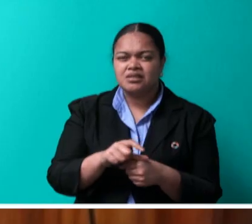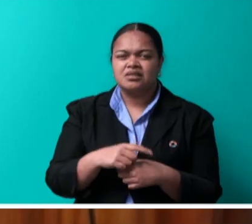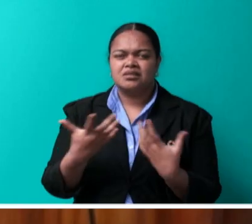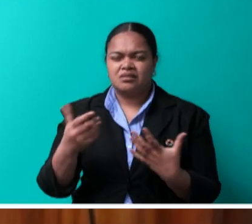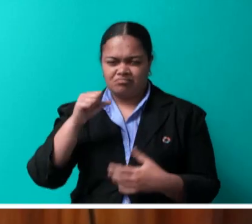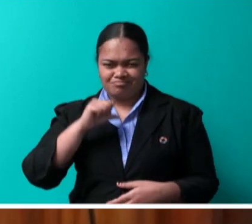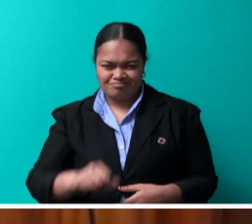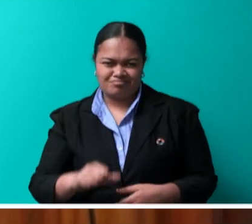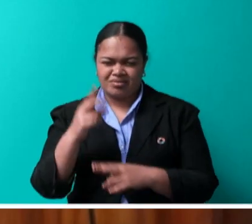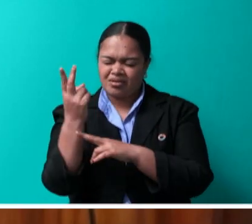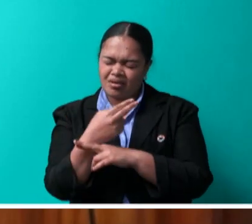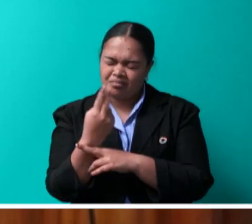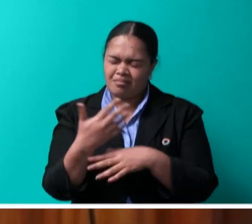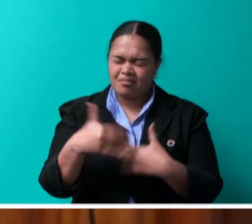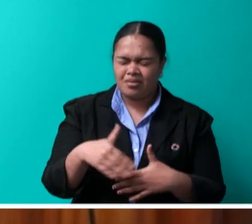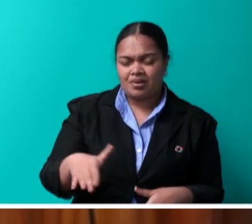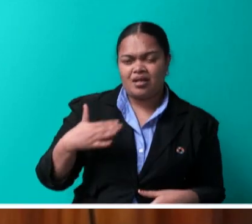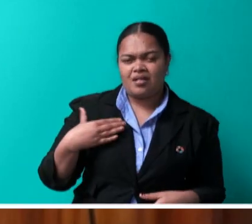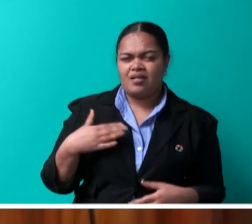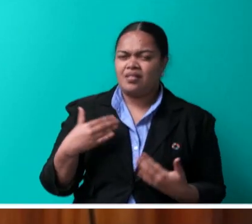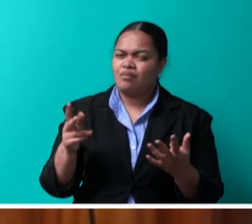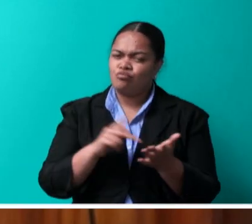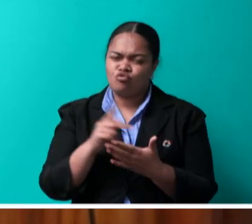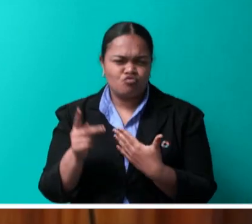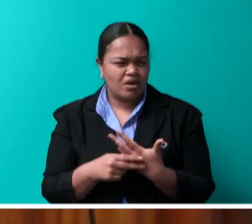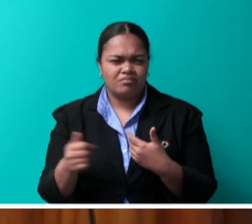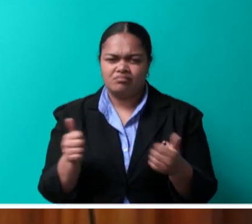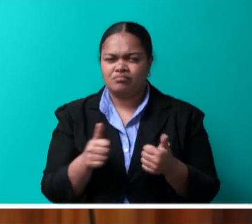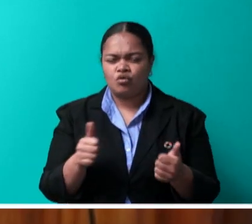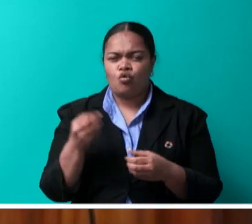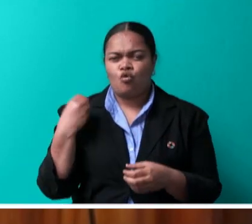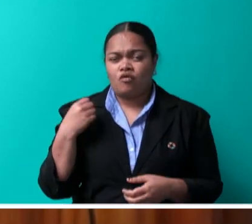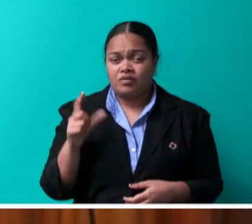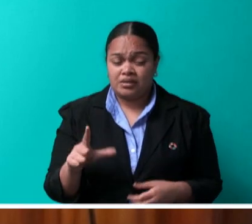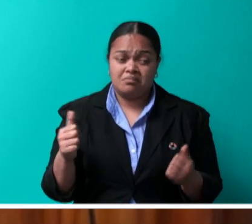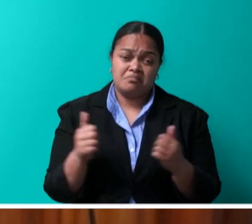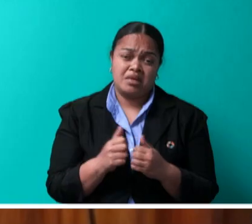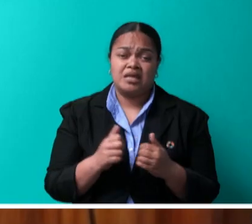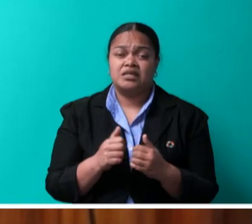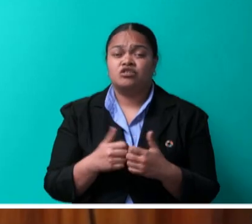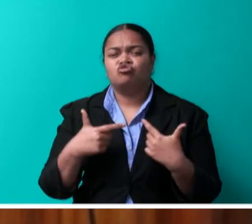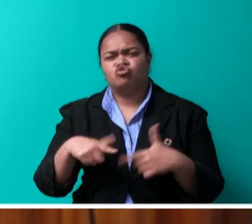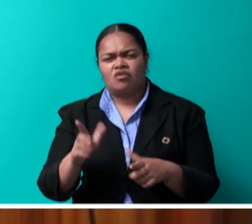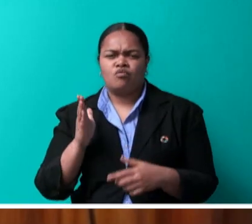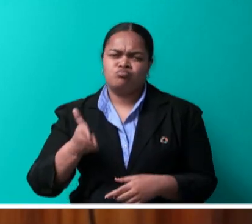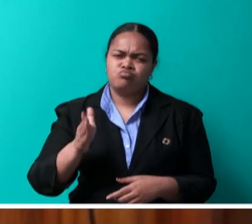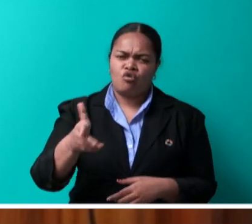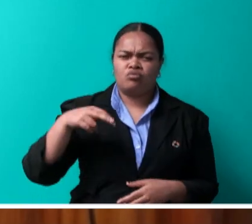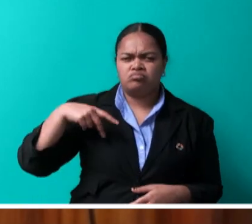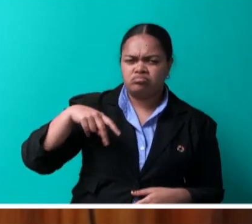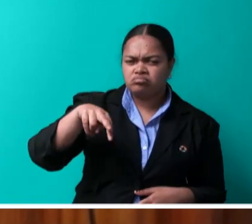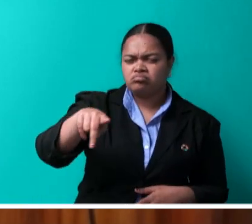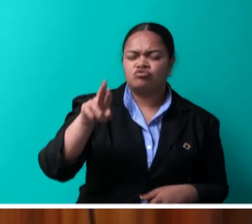theaters, ambulances, public health programs, and administrative offices. Many travel by road, boat, or on foot to reach